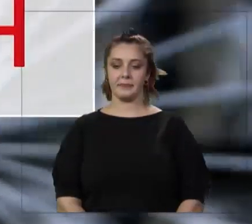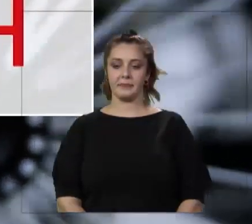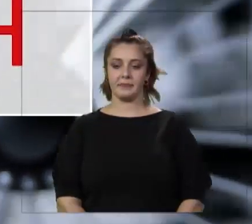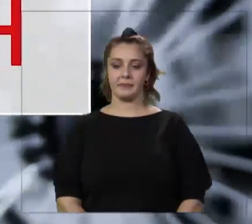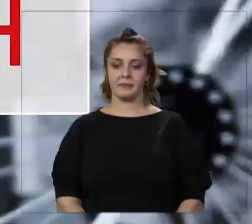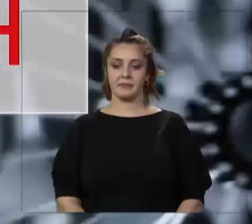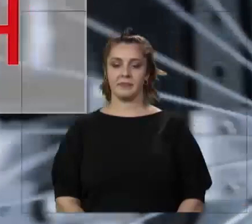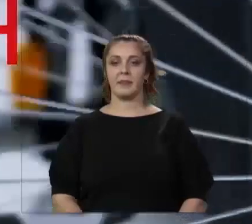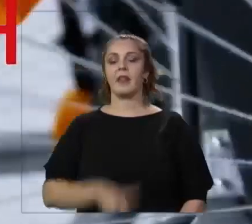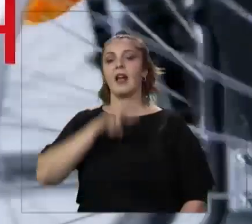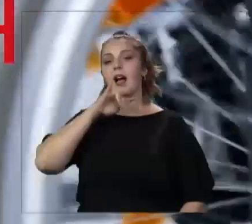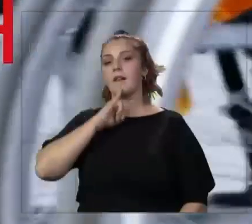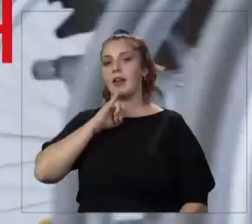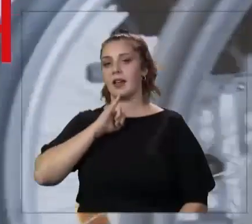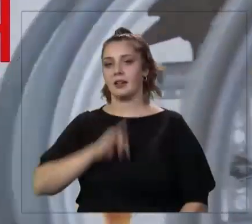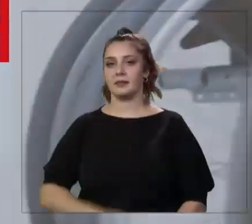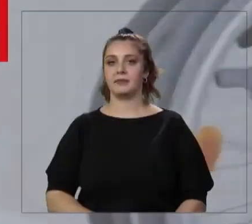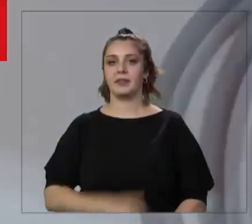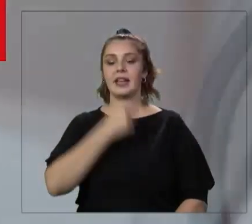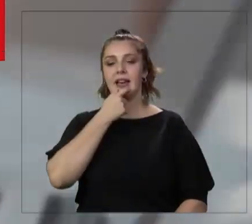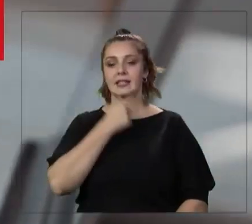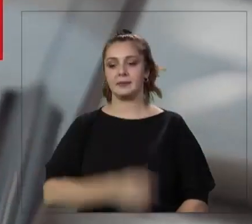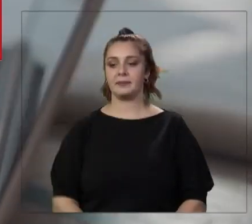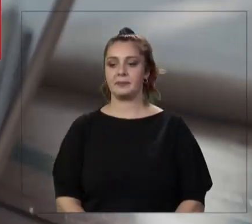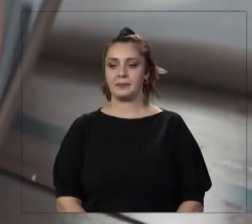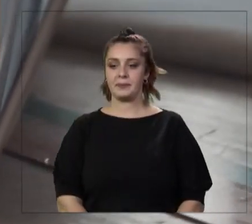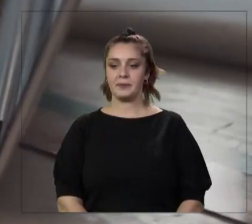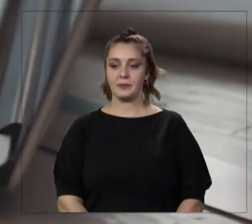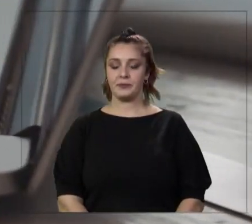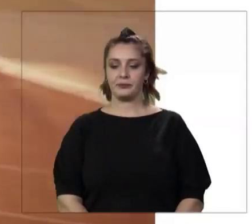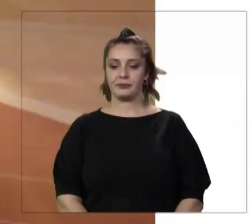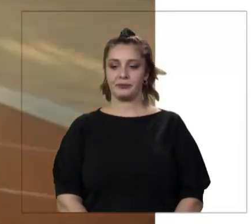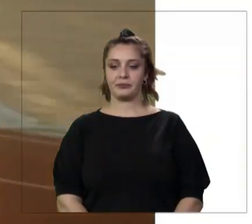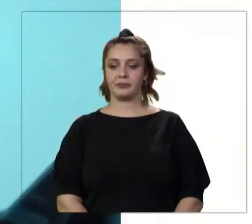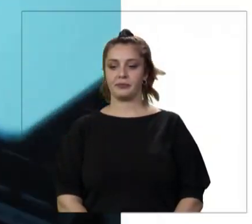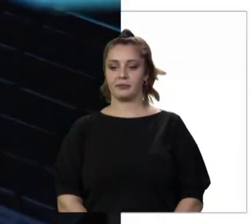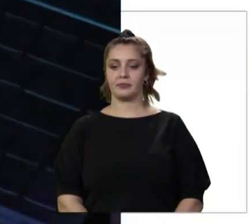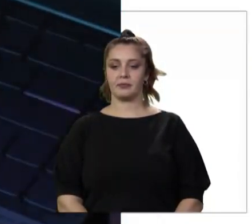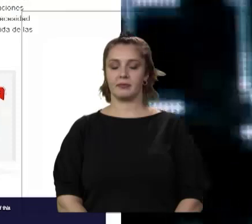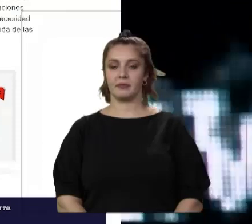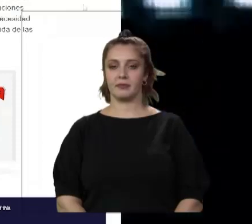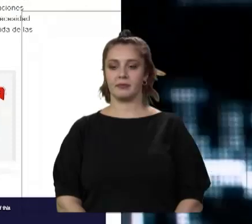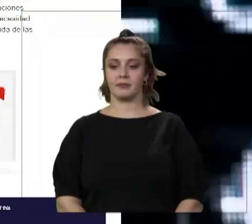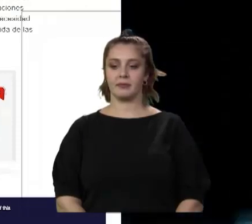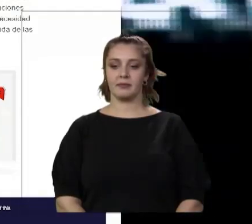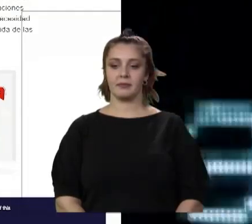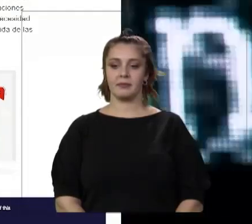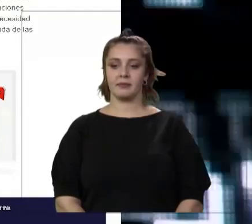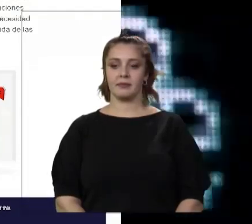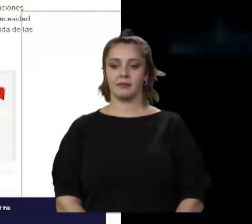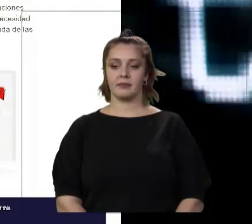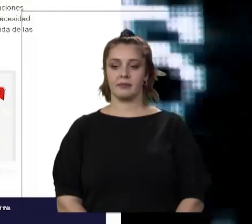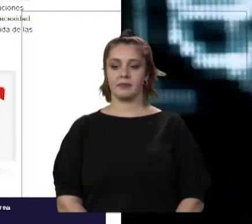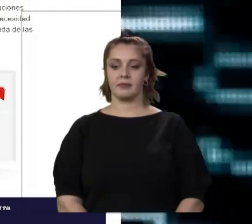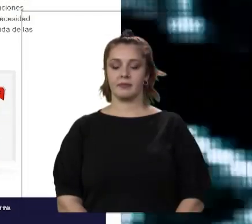EU-funded initiative that seeks to develop a next-generation search engine that identifies accessible technologies and solutions. While we prepare the